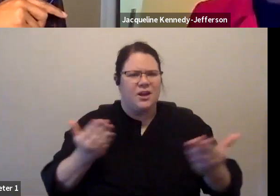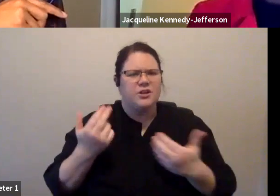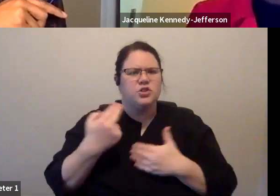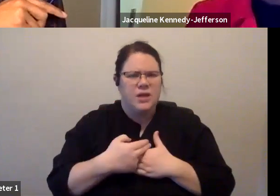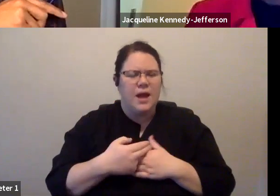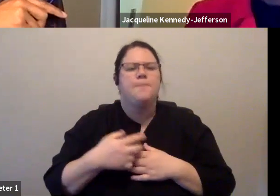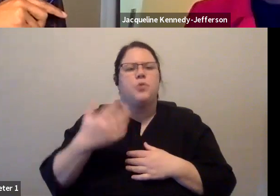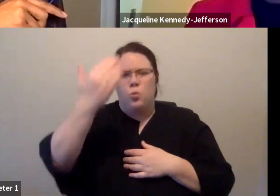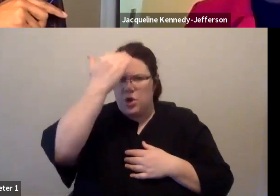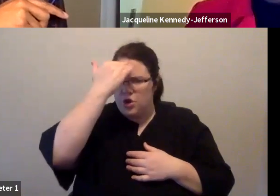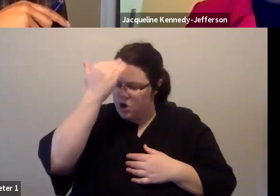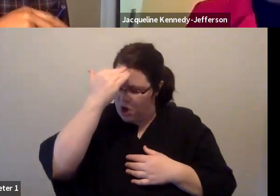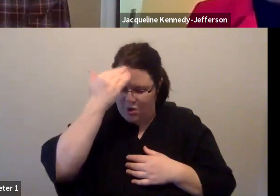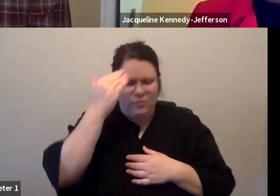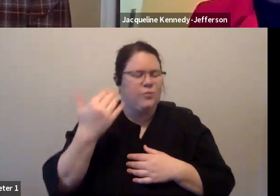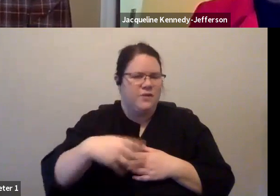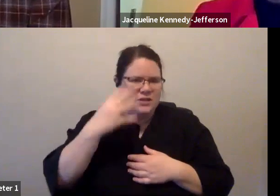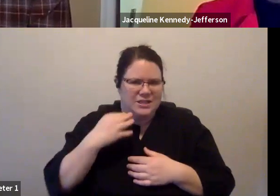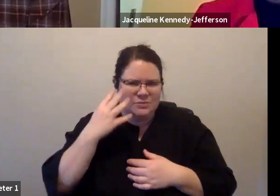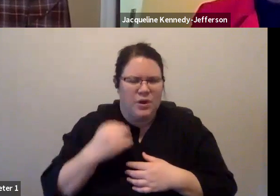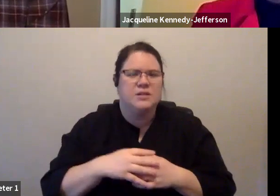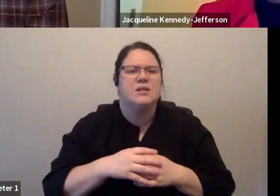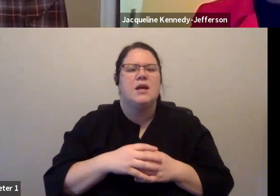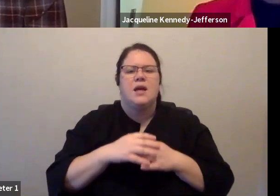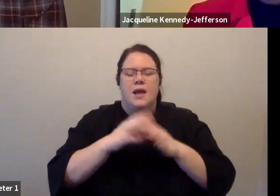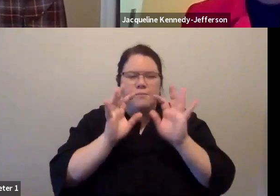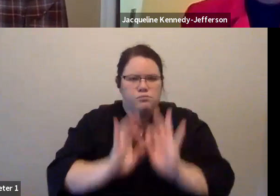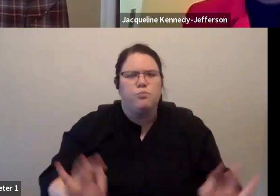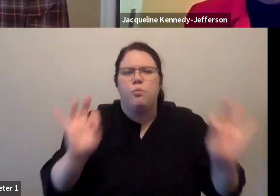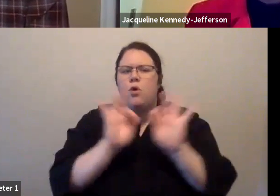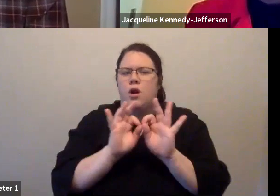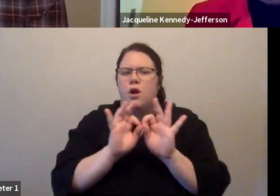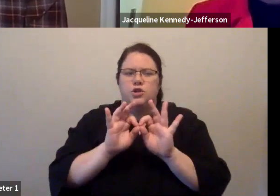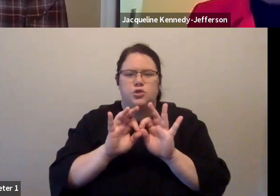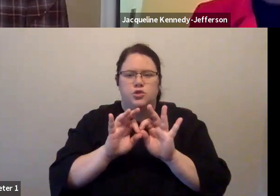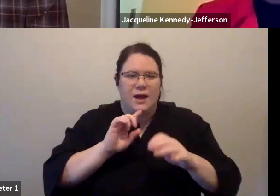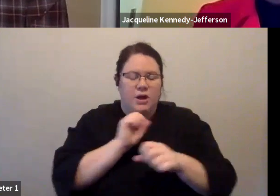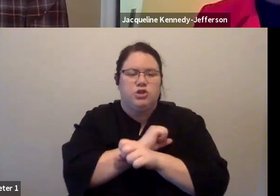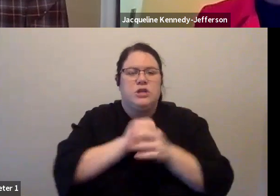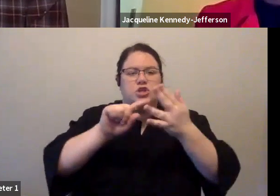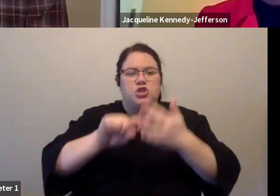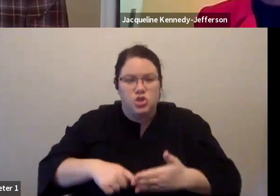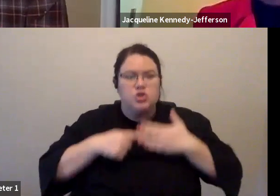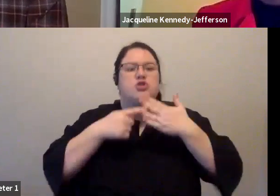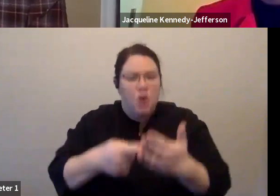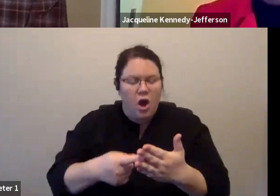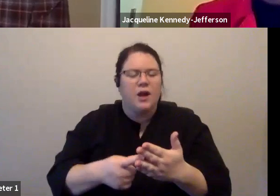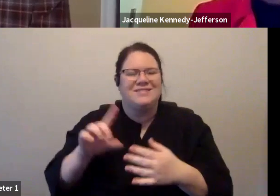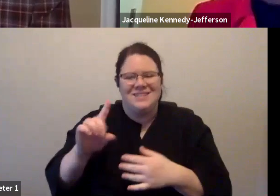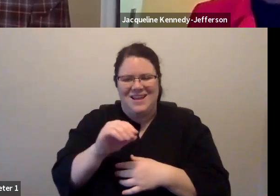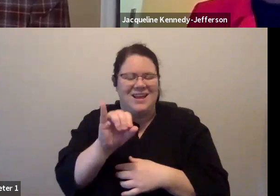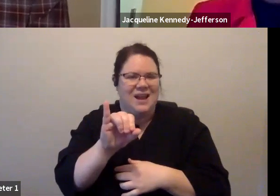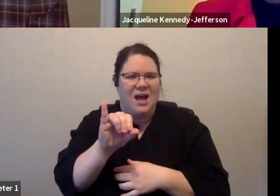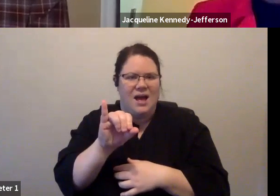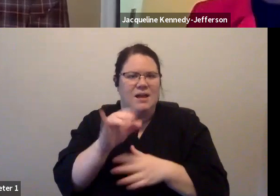song that is critical to starting, initiating your D&I efforts. So that infrastructure, understanding your